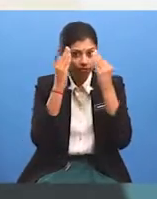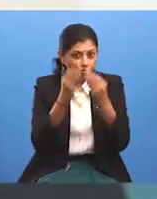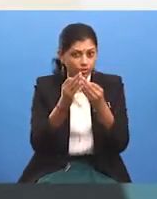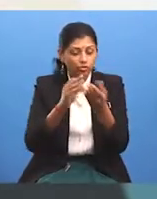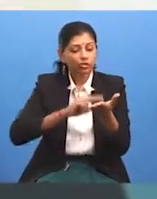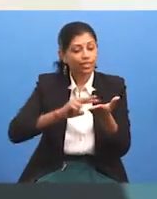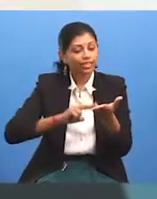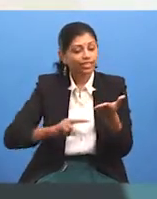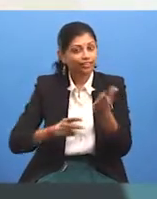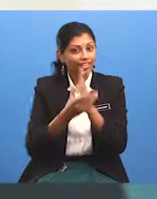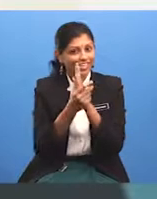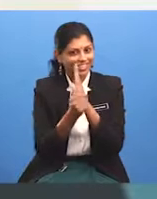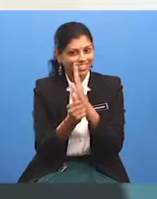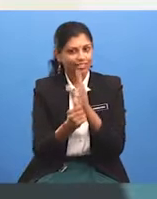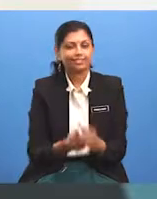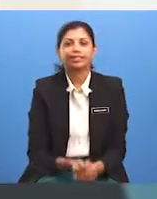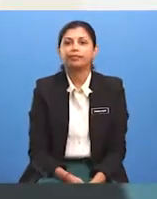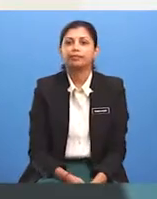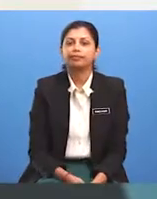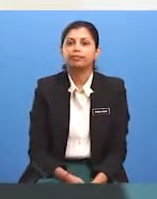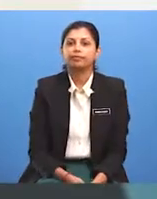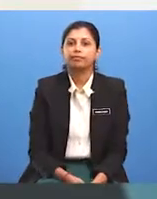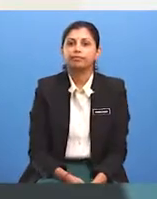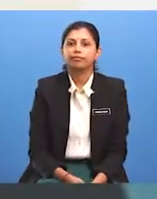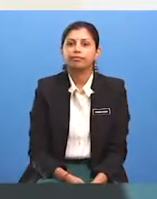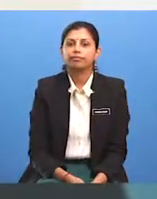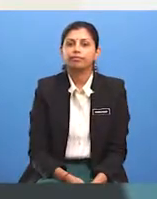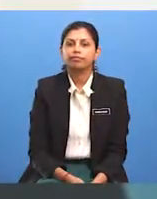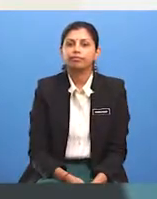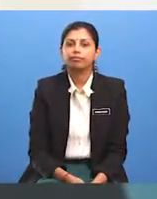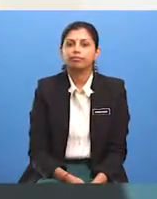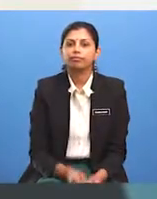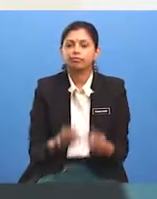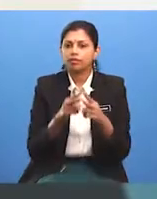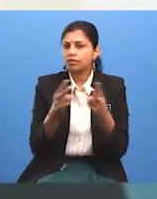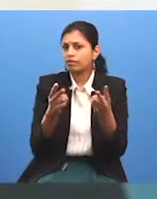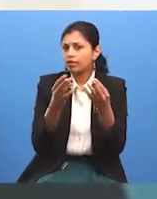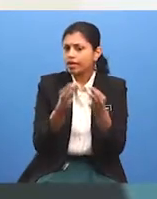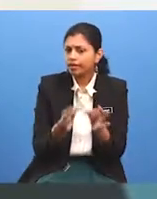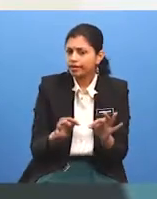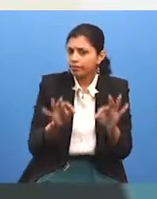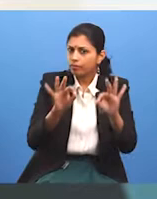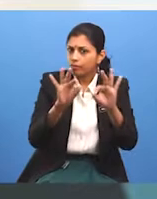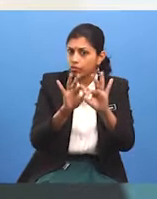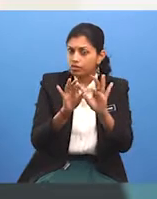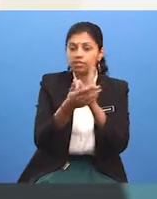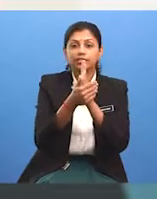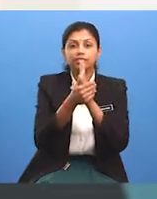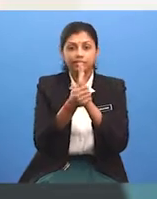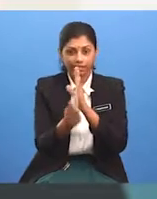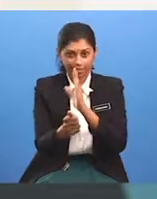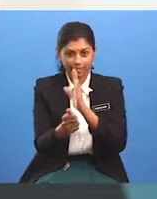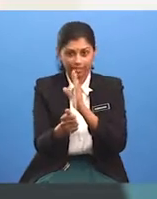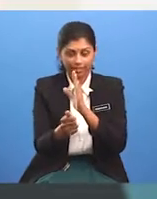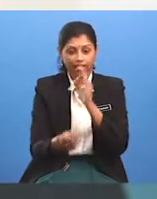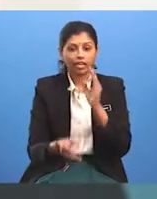reading skills. Reading is an essential skill, and if you are a